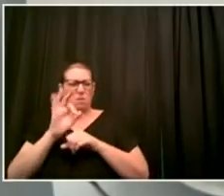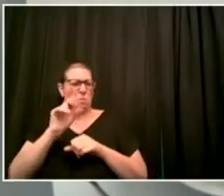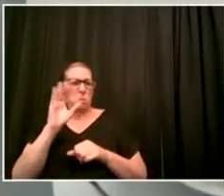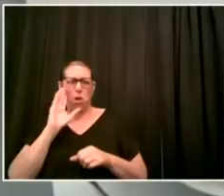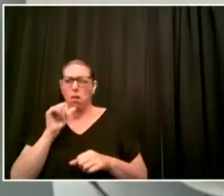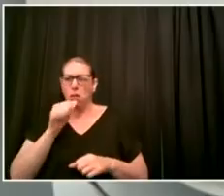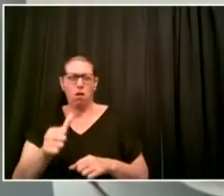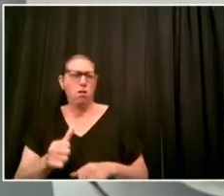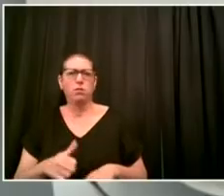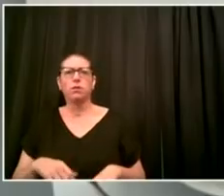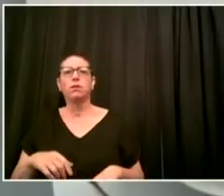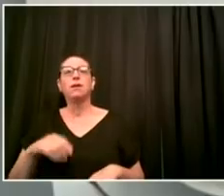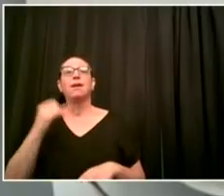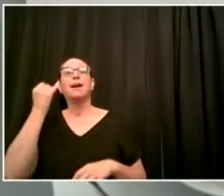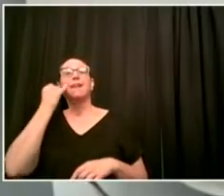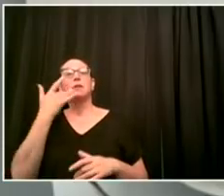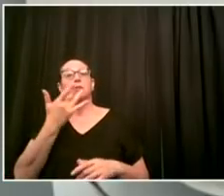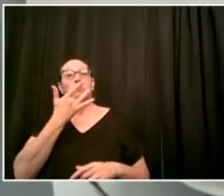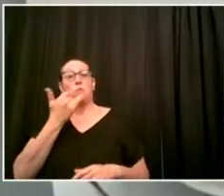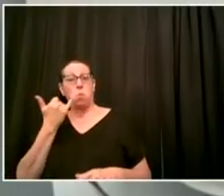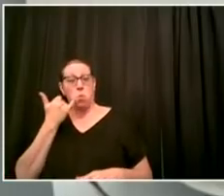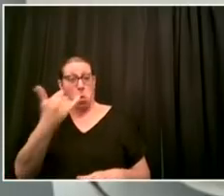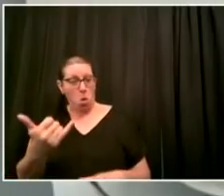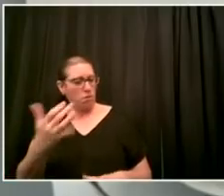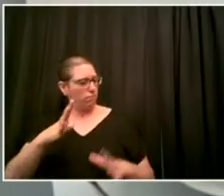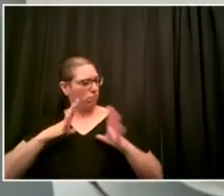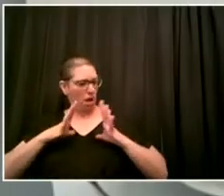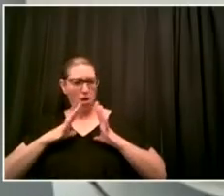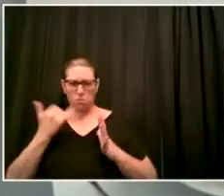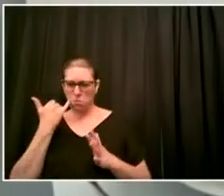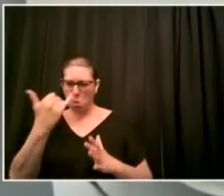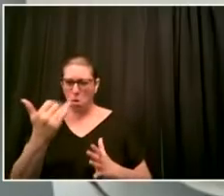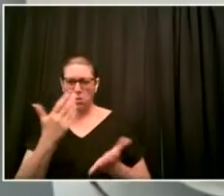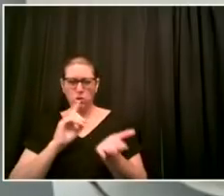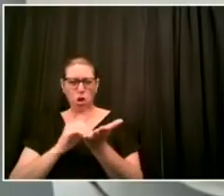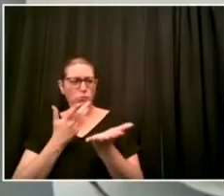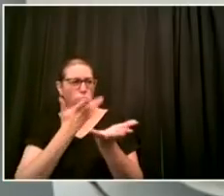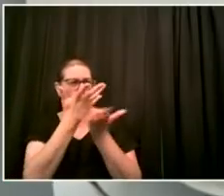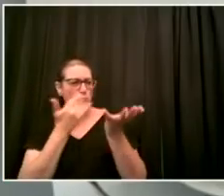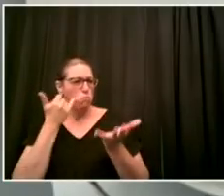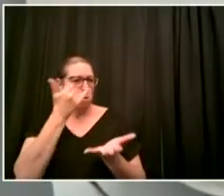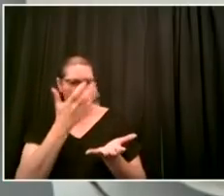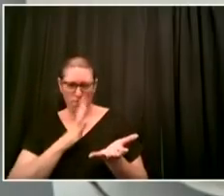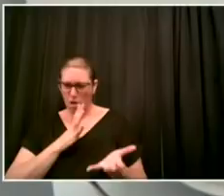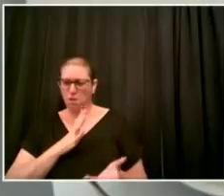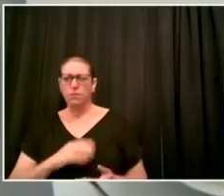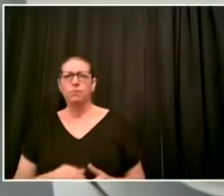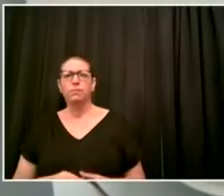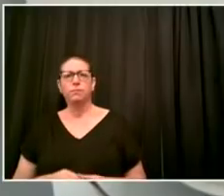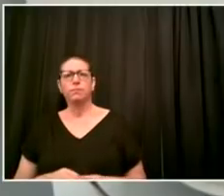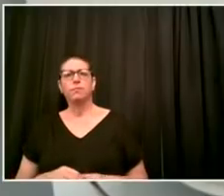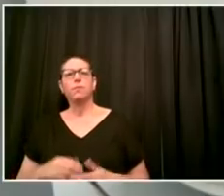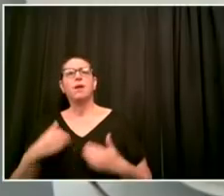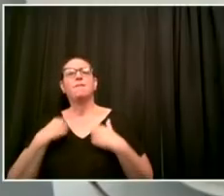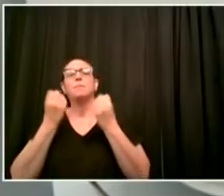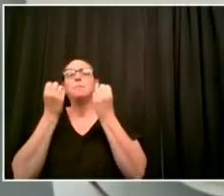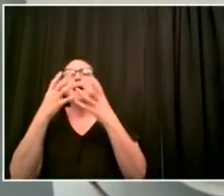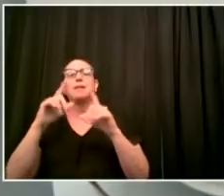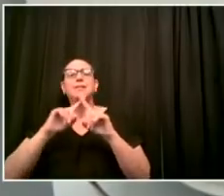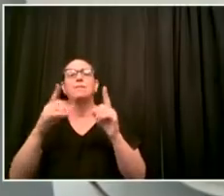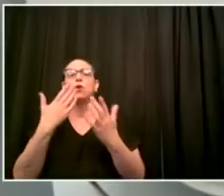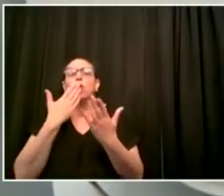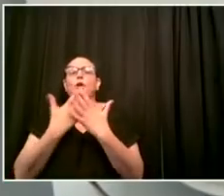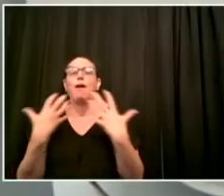whether ours or one of the other great federally qualified health centers in New York City, because there is still some fear